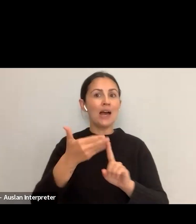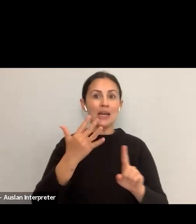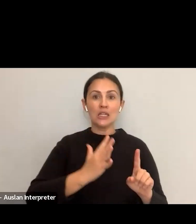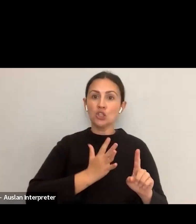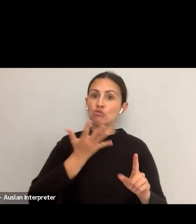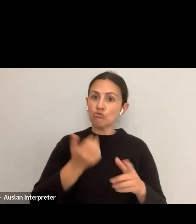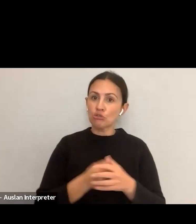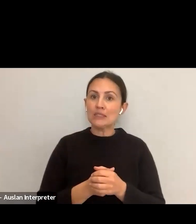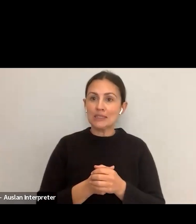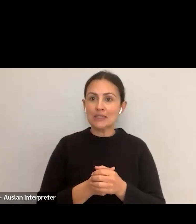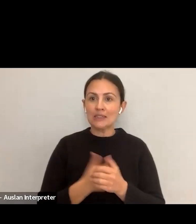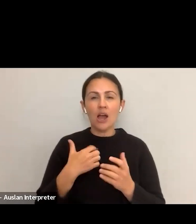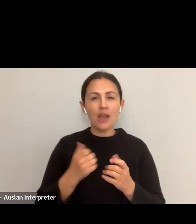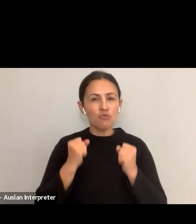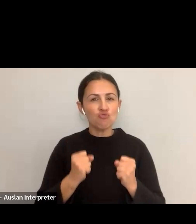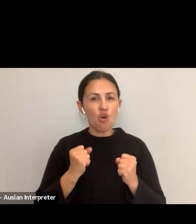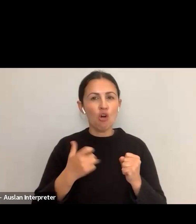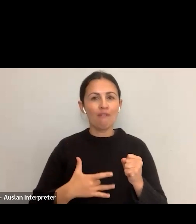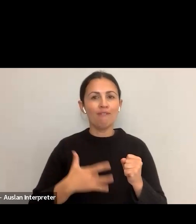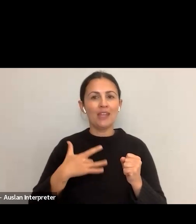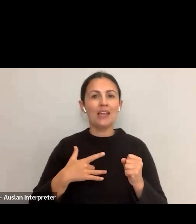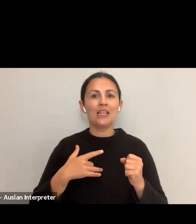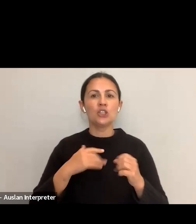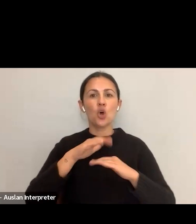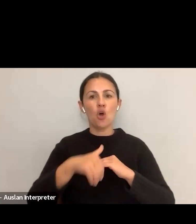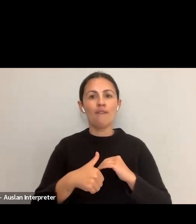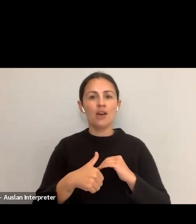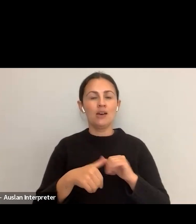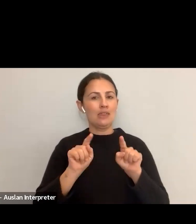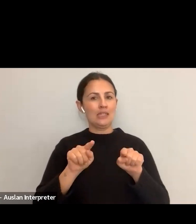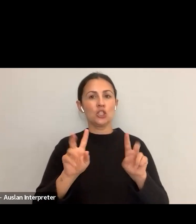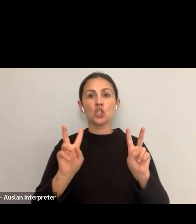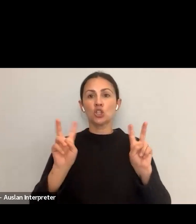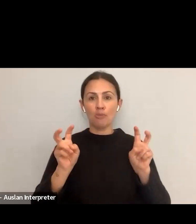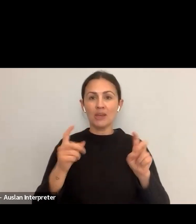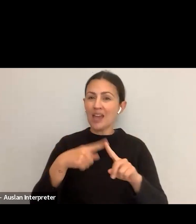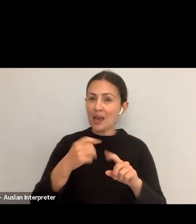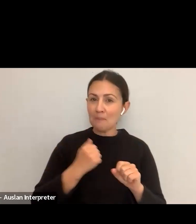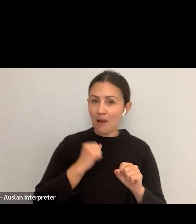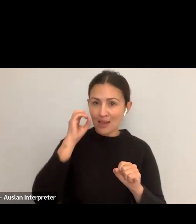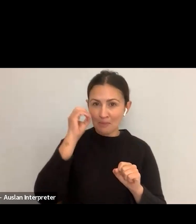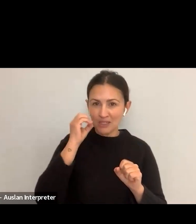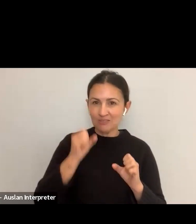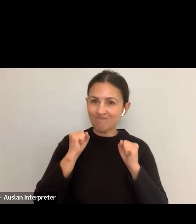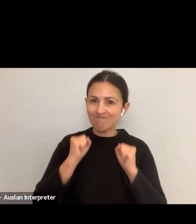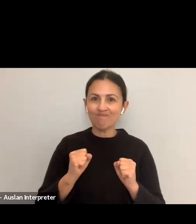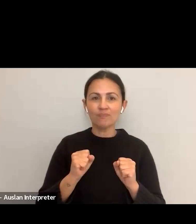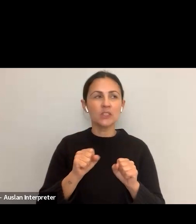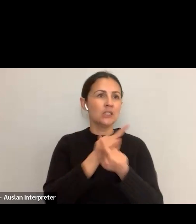of feelings about what that has been like, and a lot of opinions about how I think that entire environment can improve